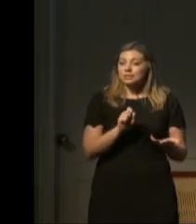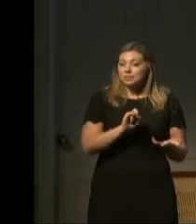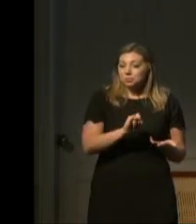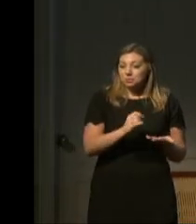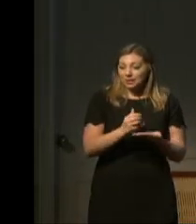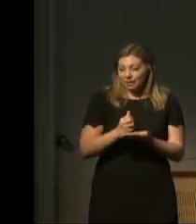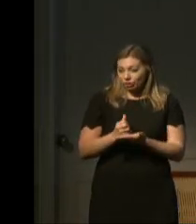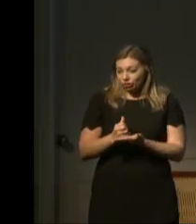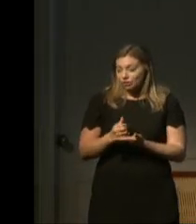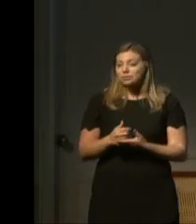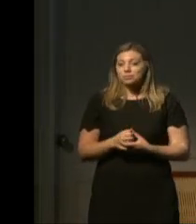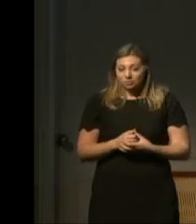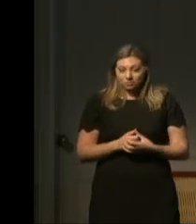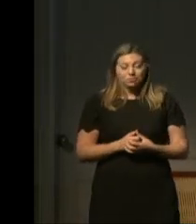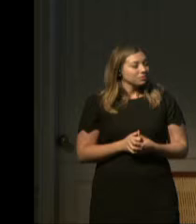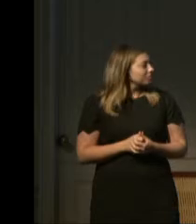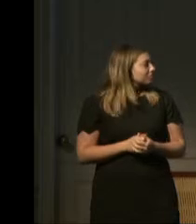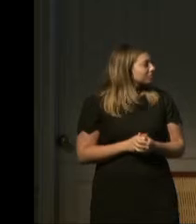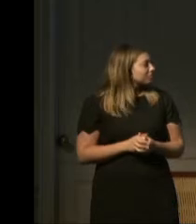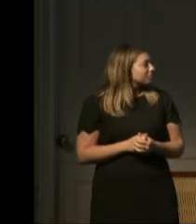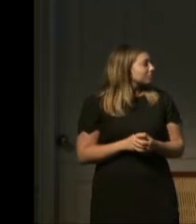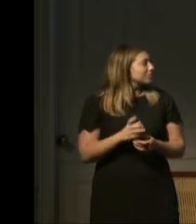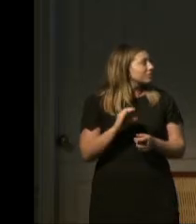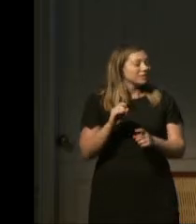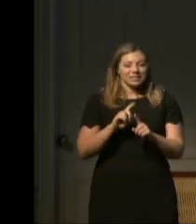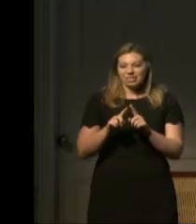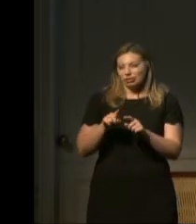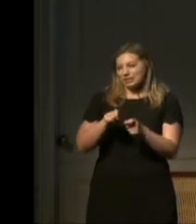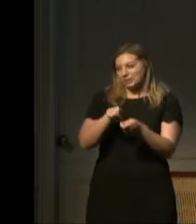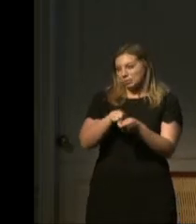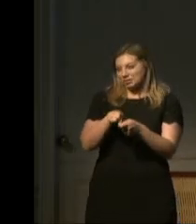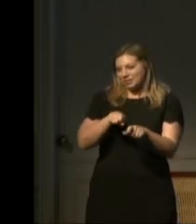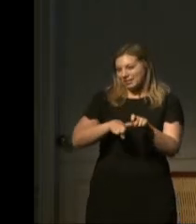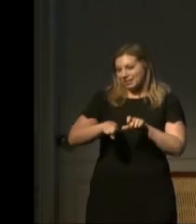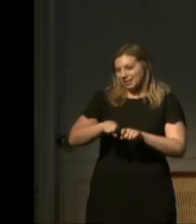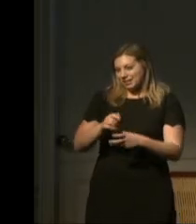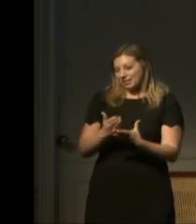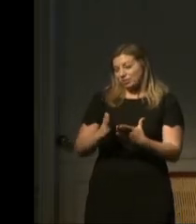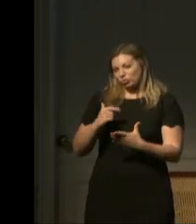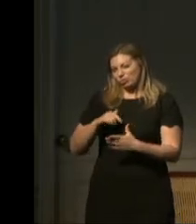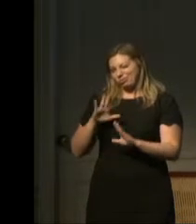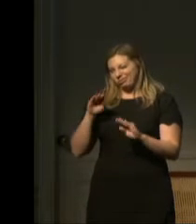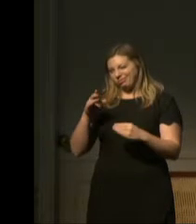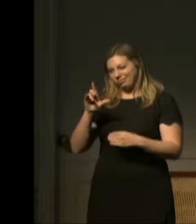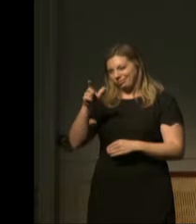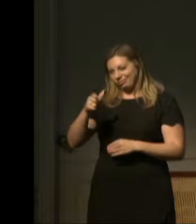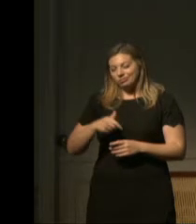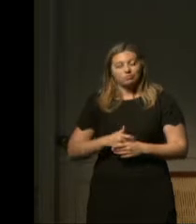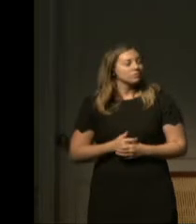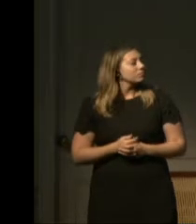Smithsonian collections and the science items in particular, which we'll get to.